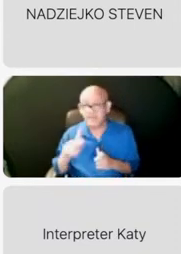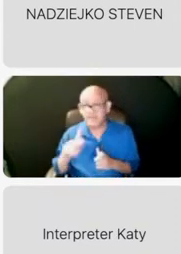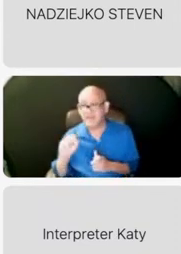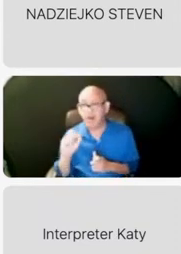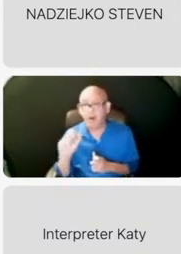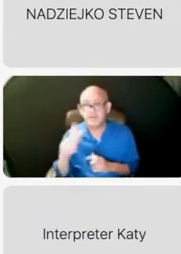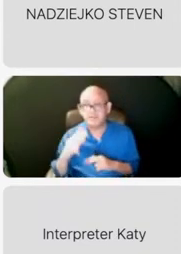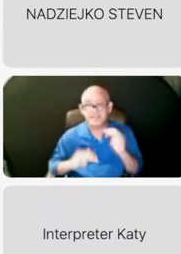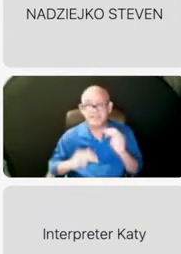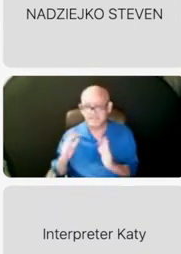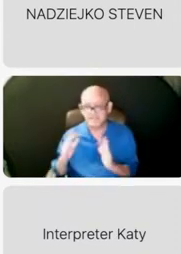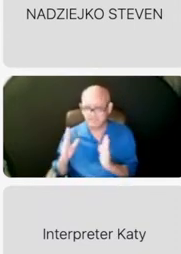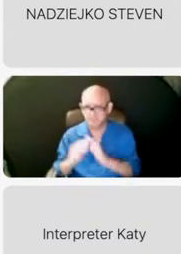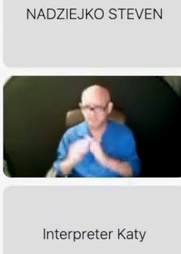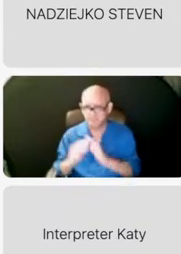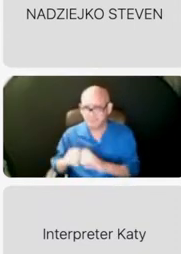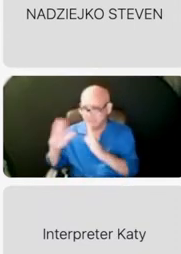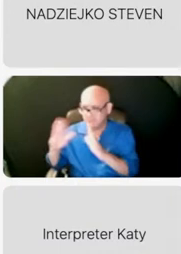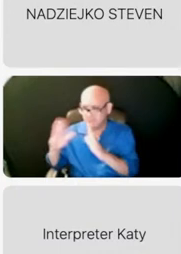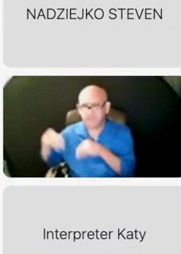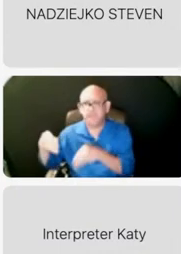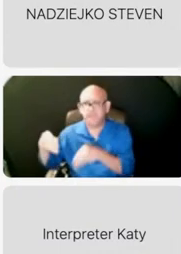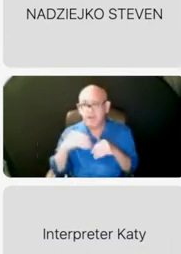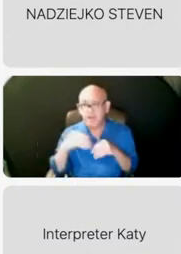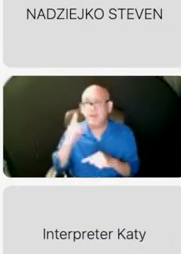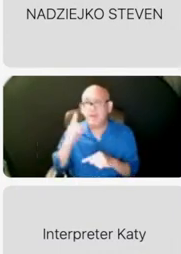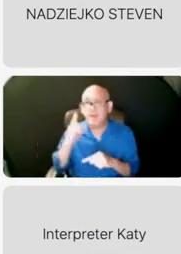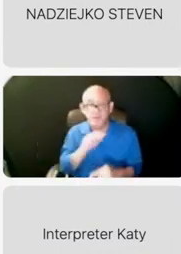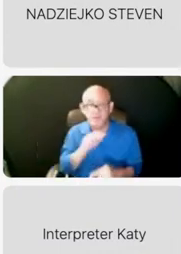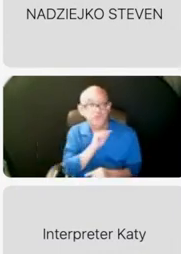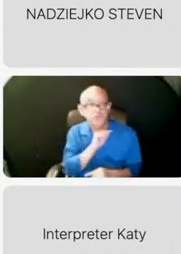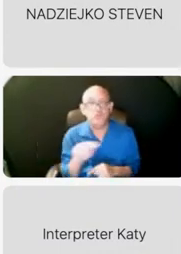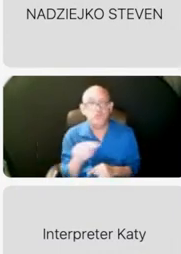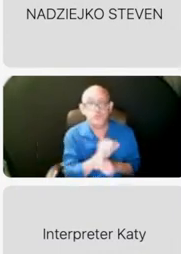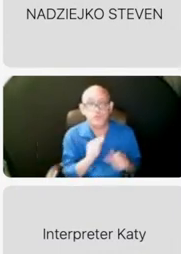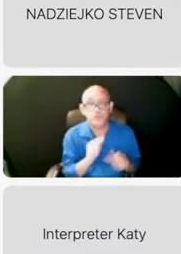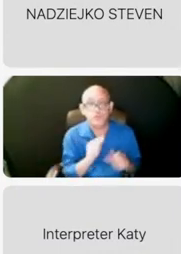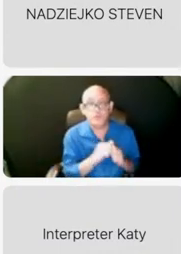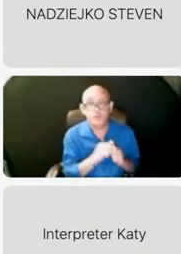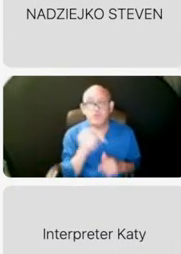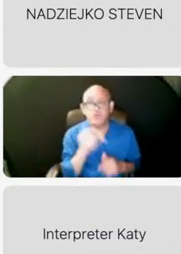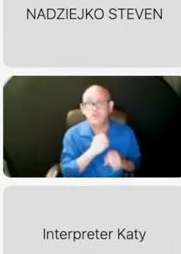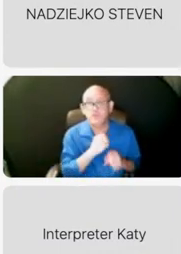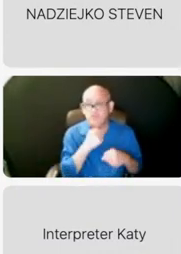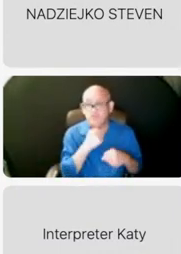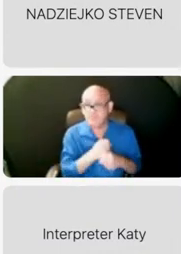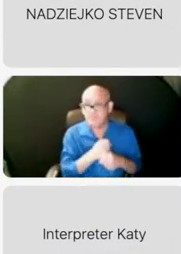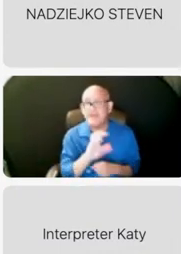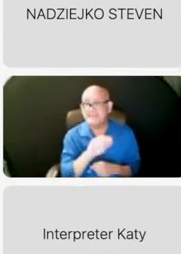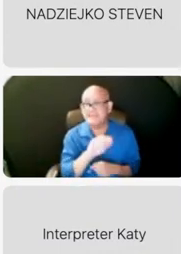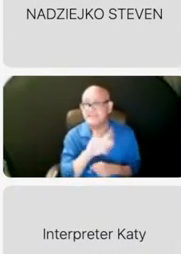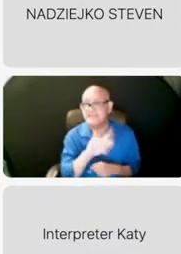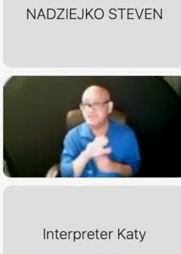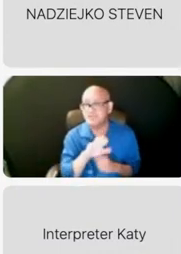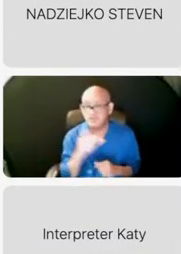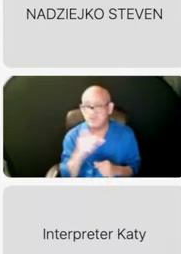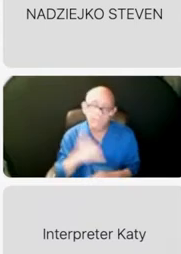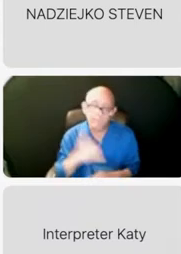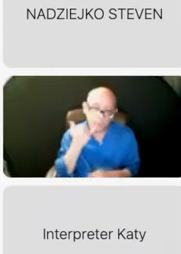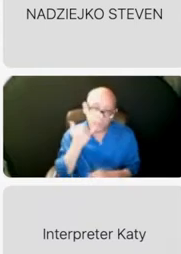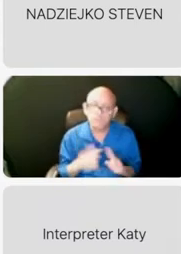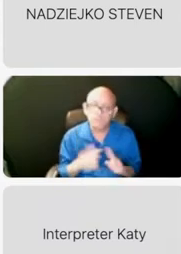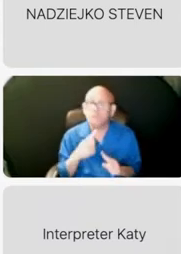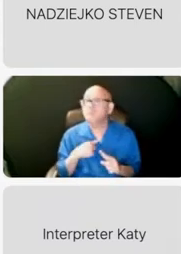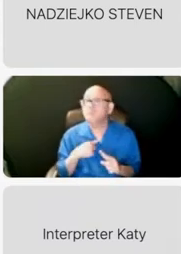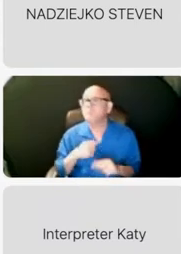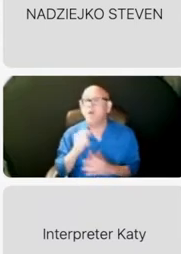partnerships with major cell phone accessory manufacturers and distributors by achieving these goals we will be able to protect everyone at any time as stated in our